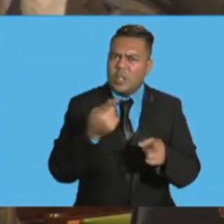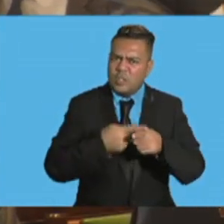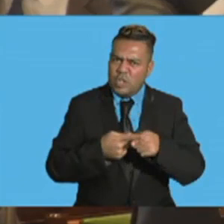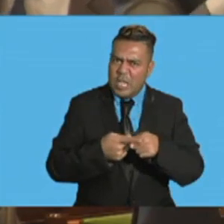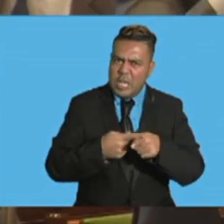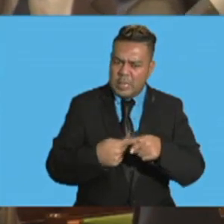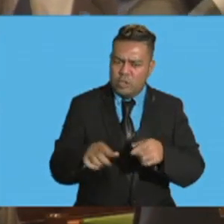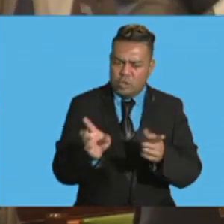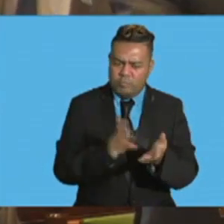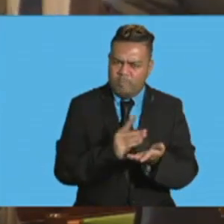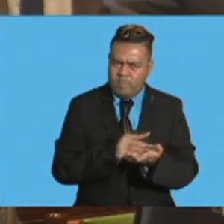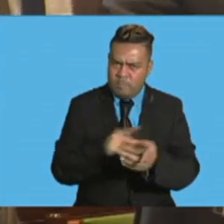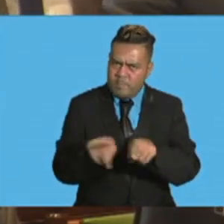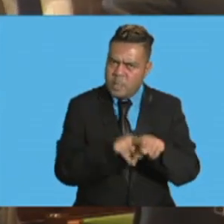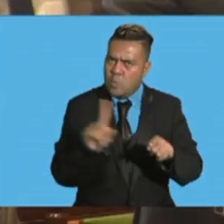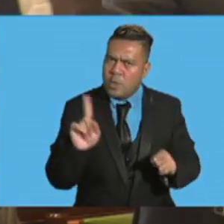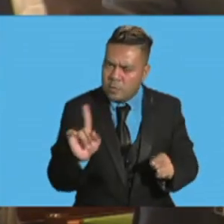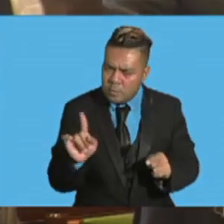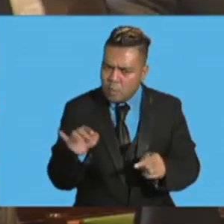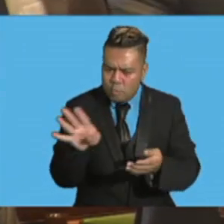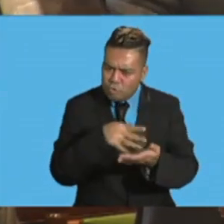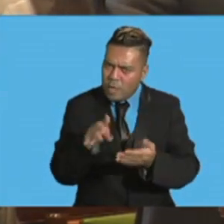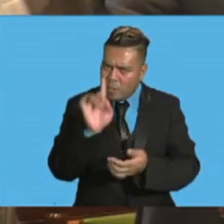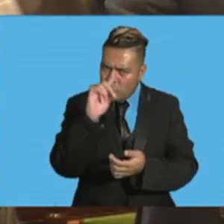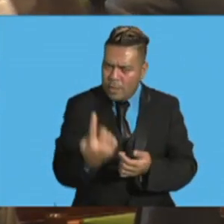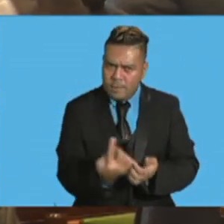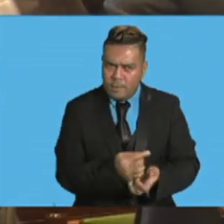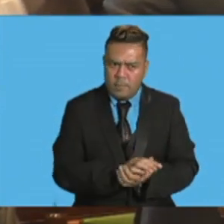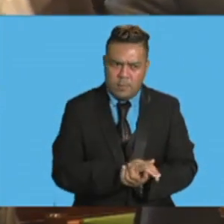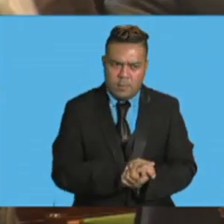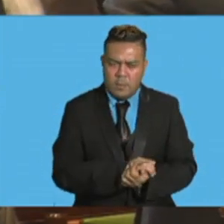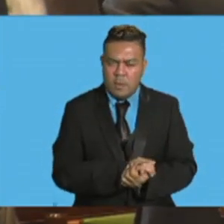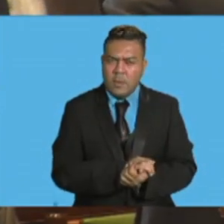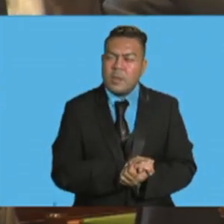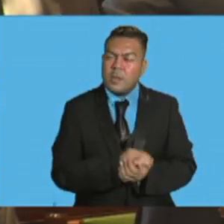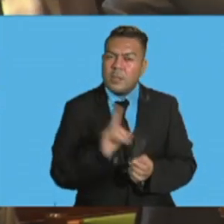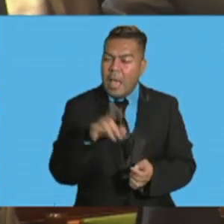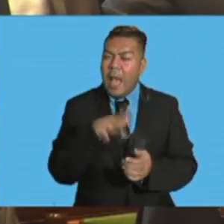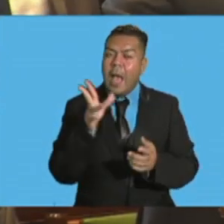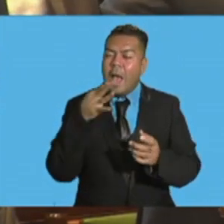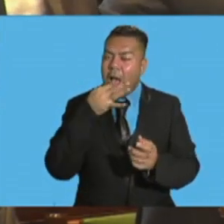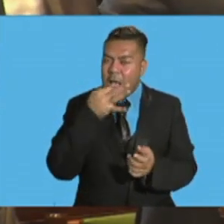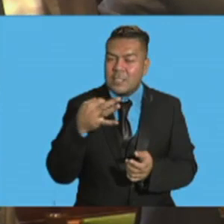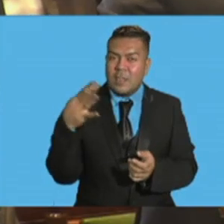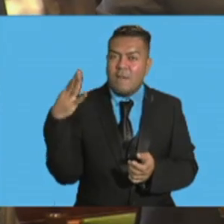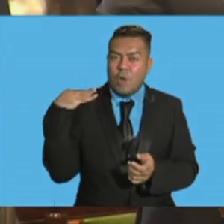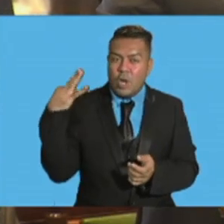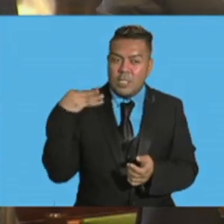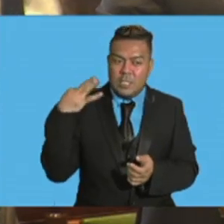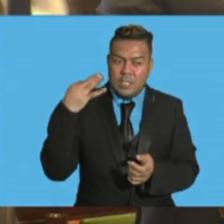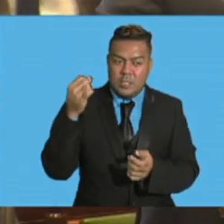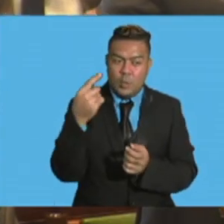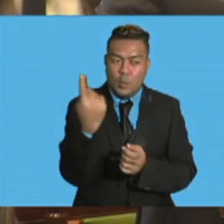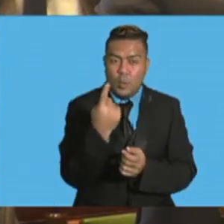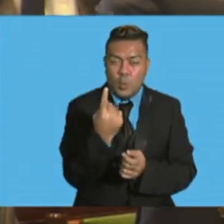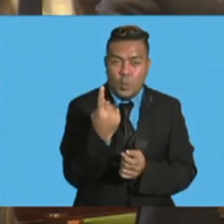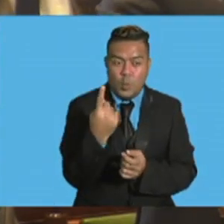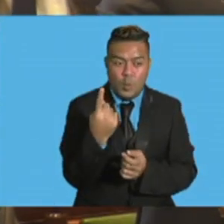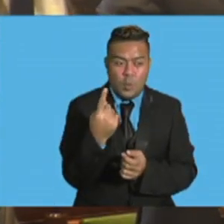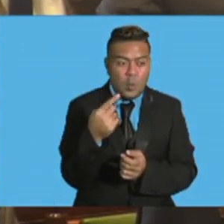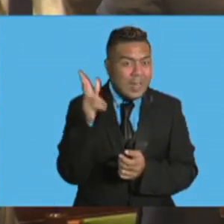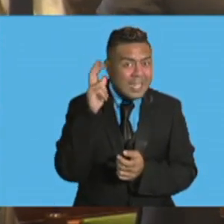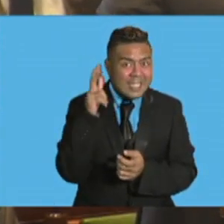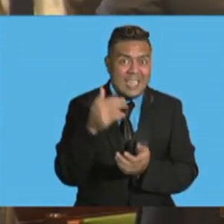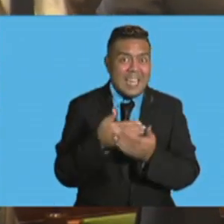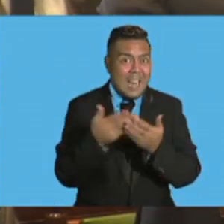dictionary. Mr. Speaker, sir, and I urge the volunteers who are listening now, who were there, volunteers, who